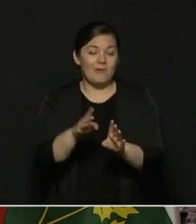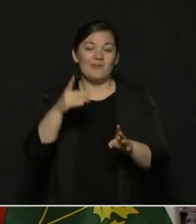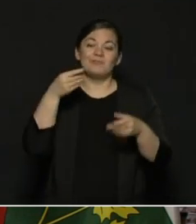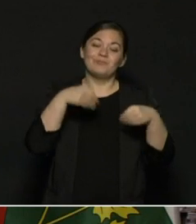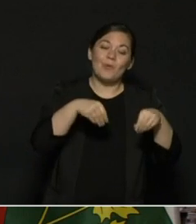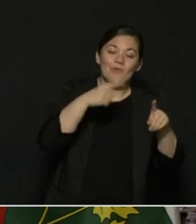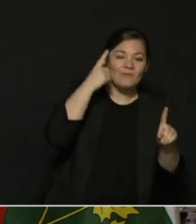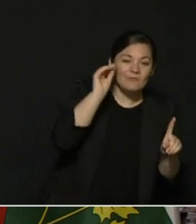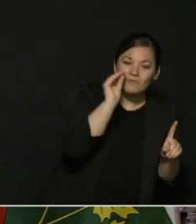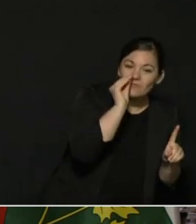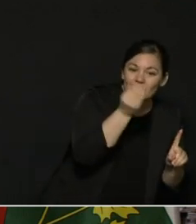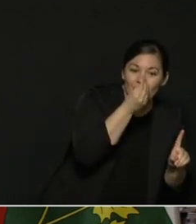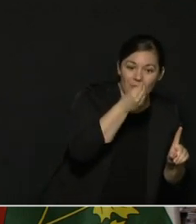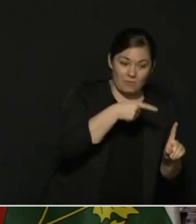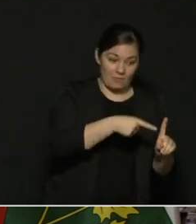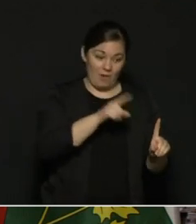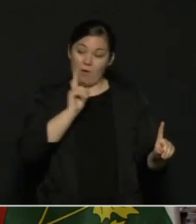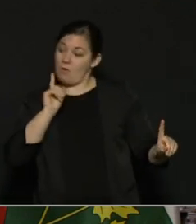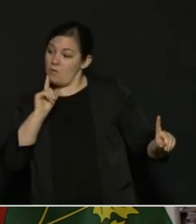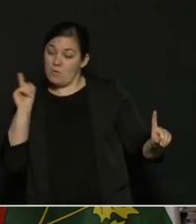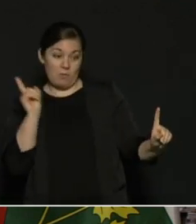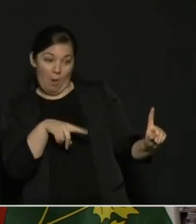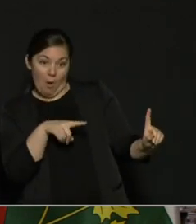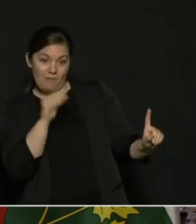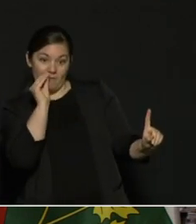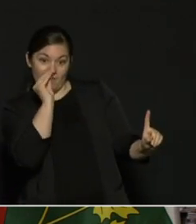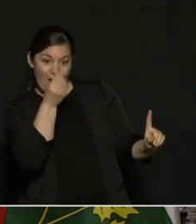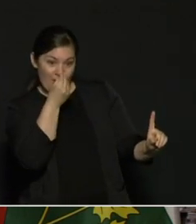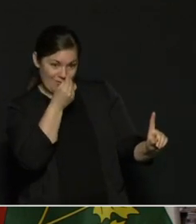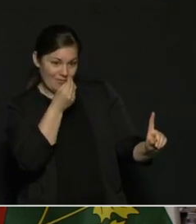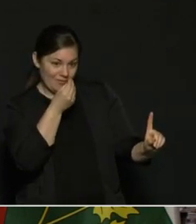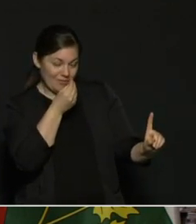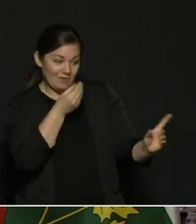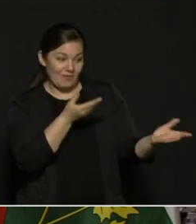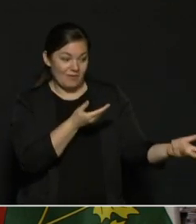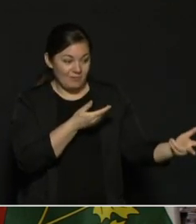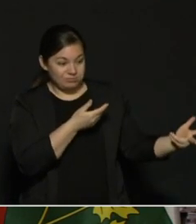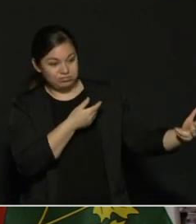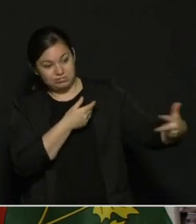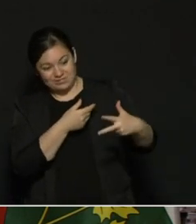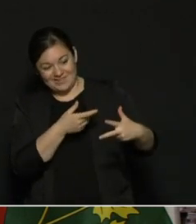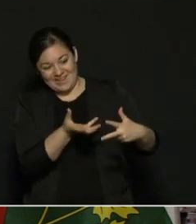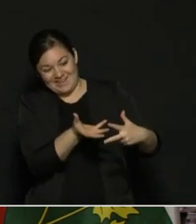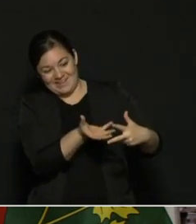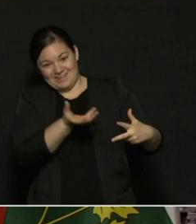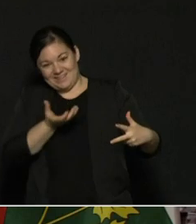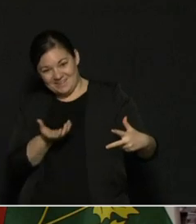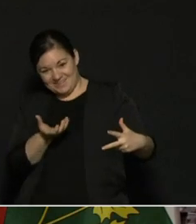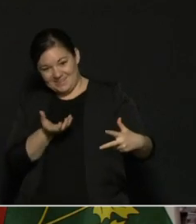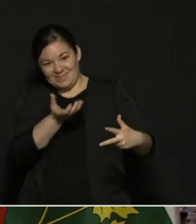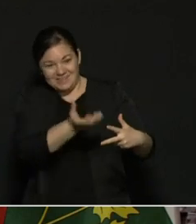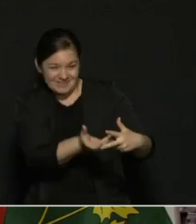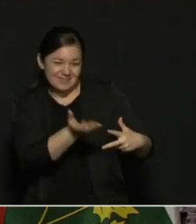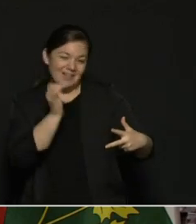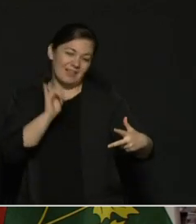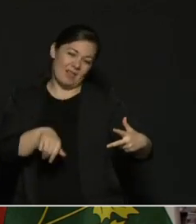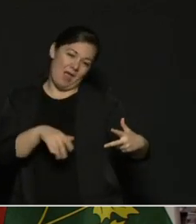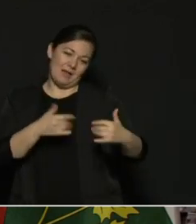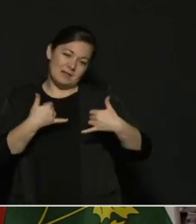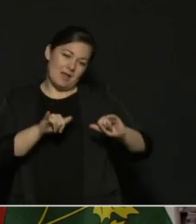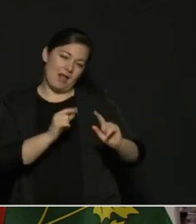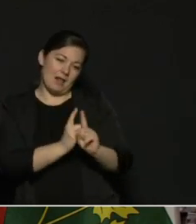delivery only, and other ones looking at that. And I think that some will have to look at, if we did do something like that, how would